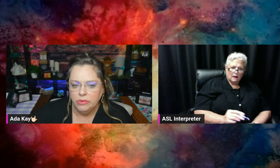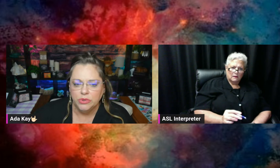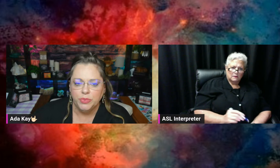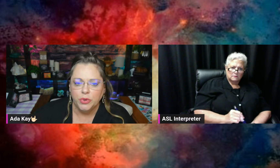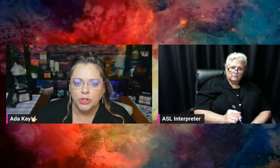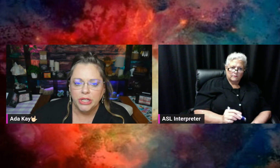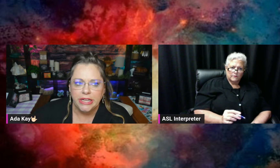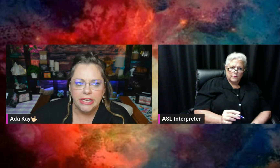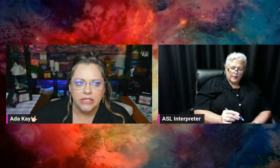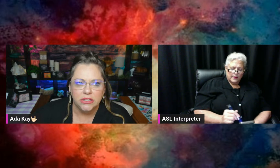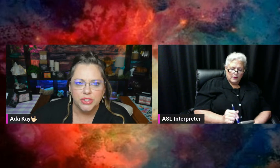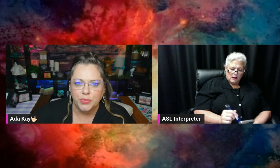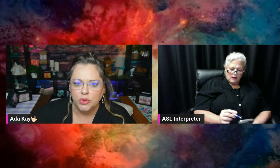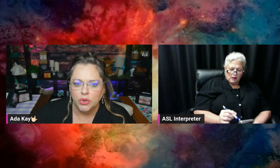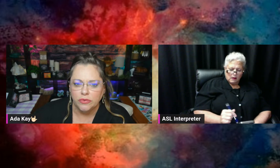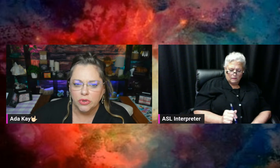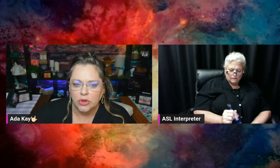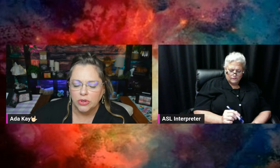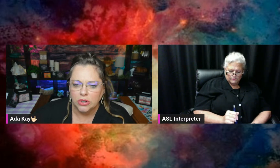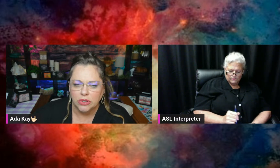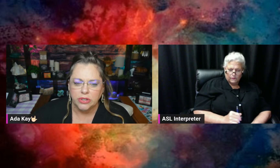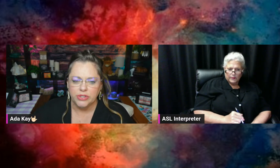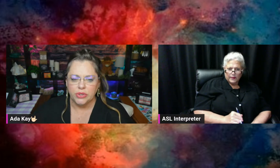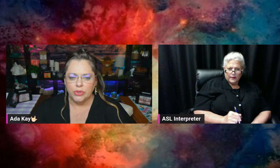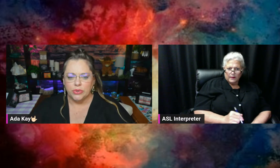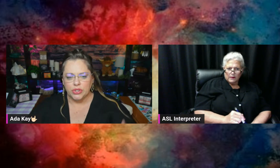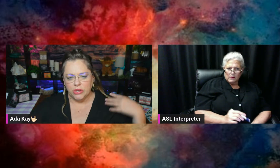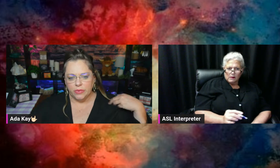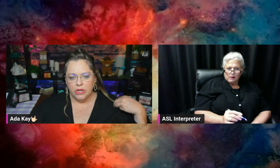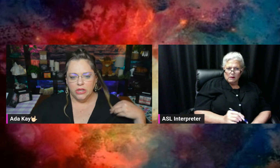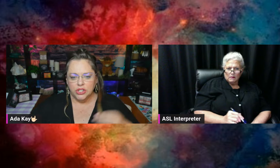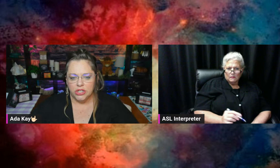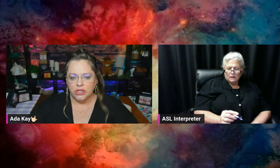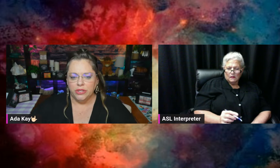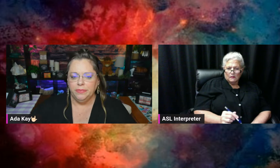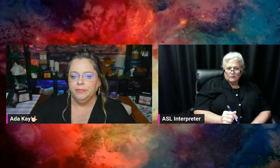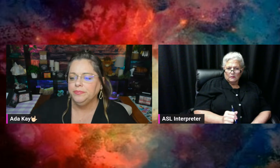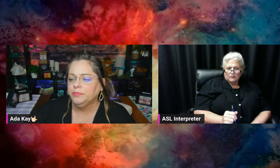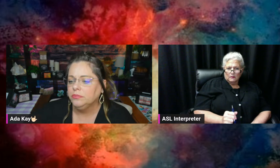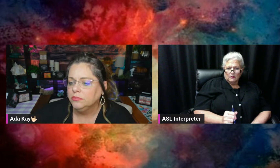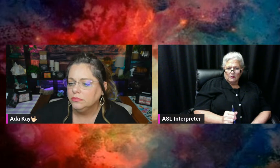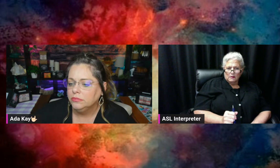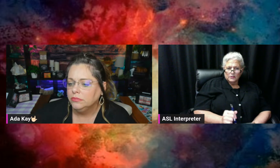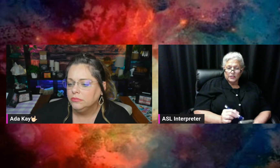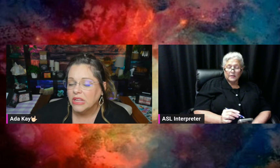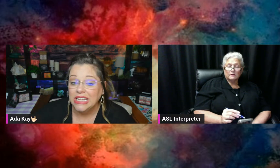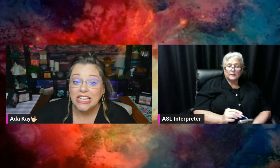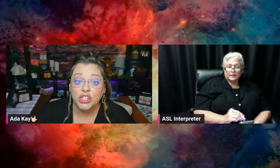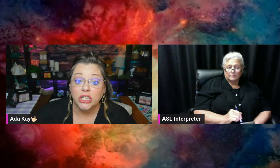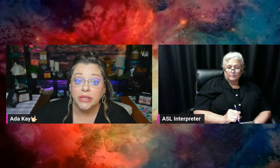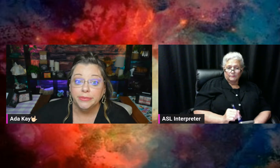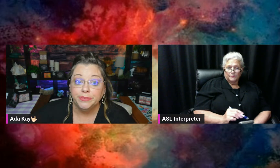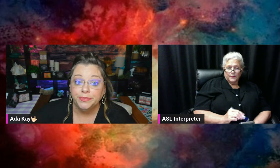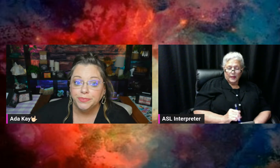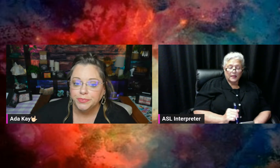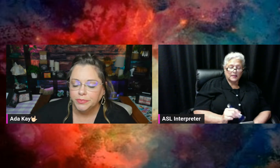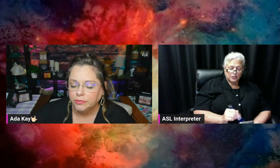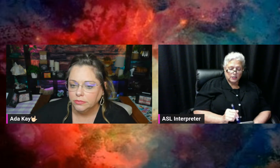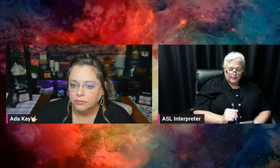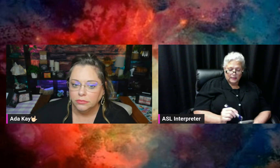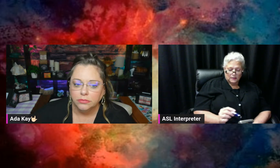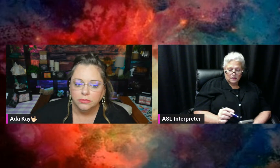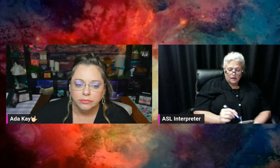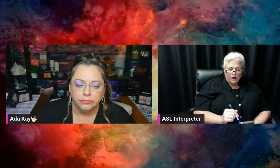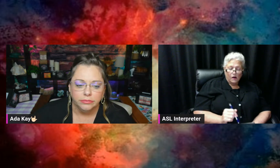The baby was born. They had dispute over custodialship. She killed him. She killed allegedly. him.